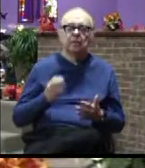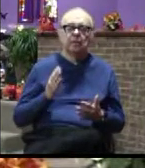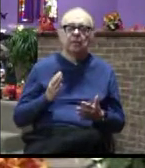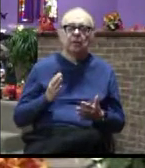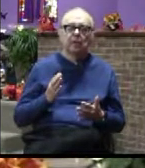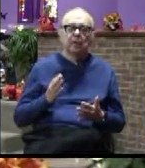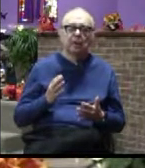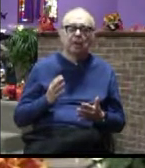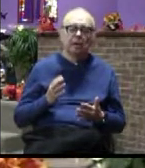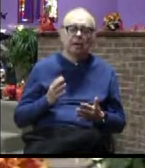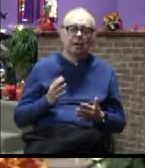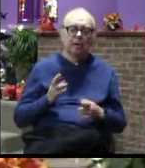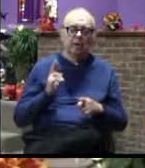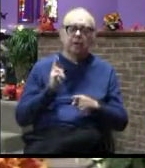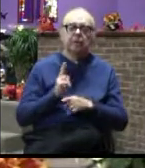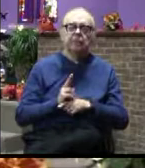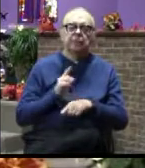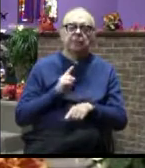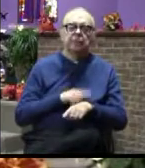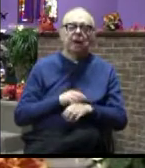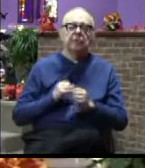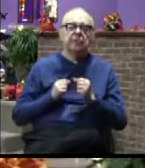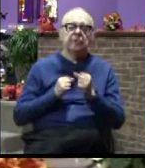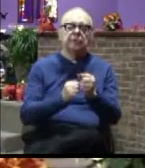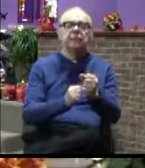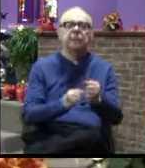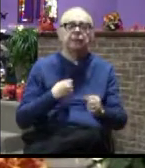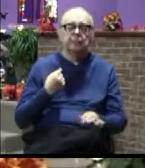God spends time pursuing you and I